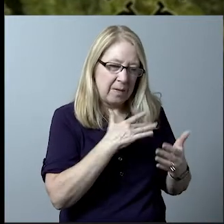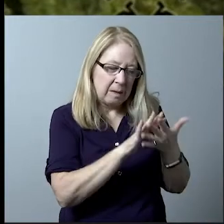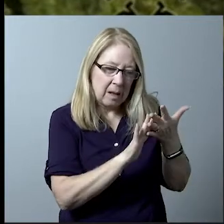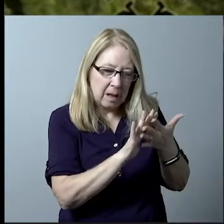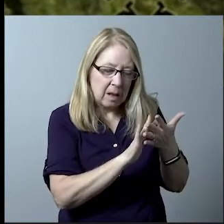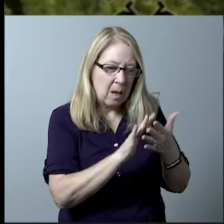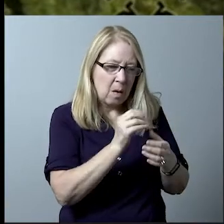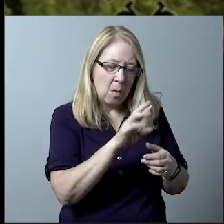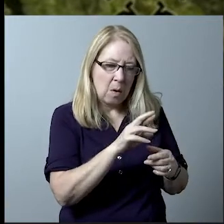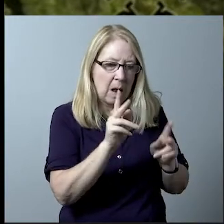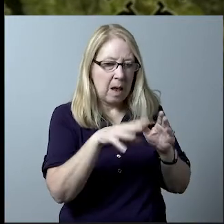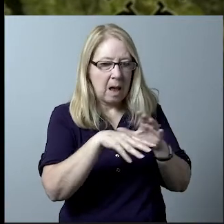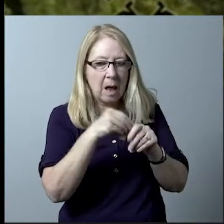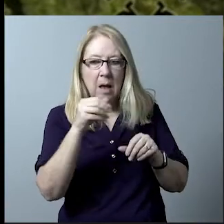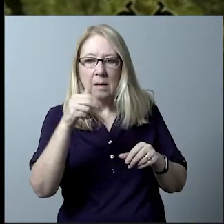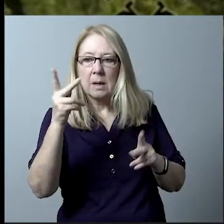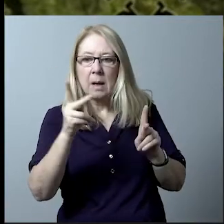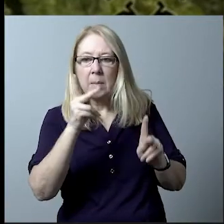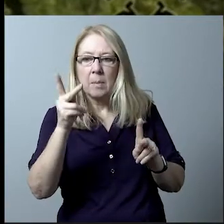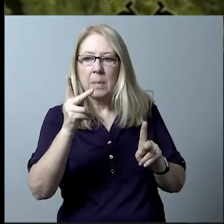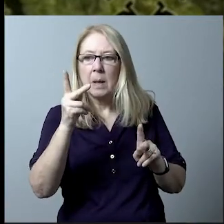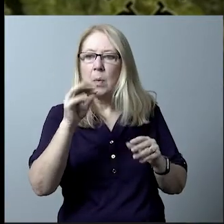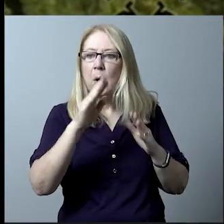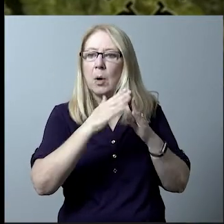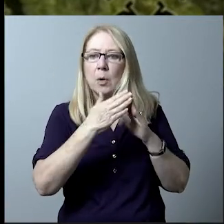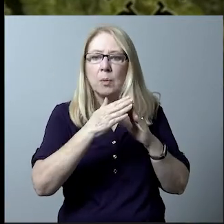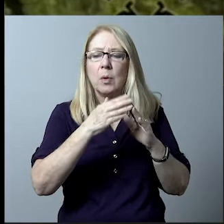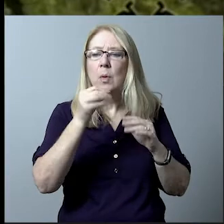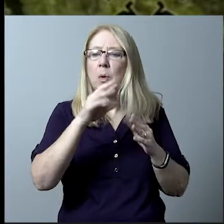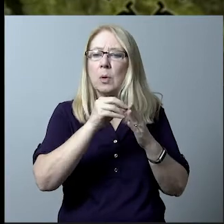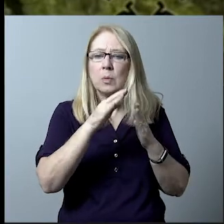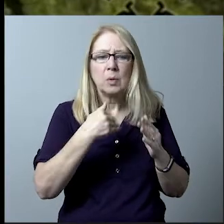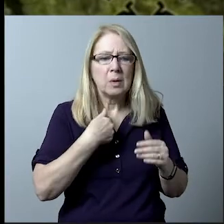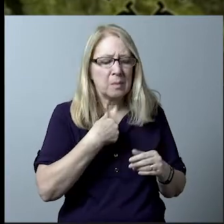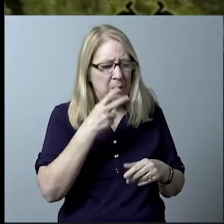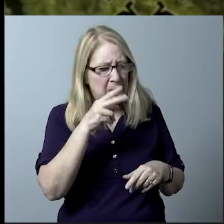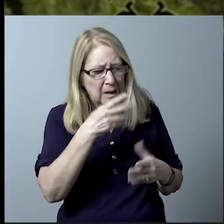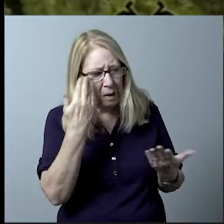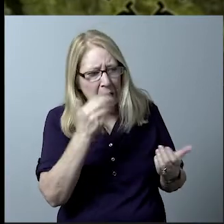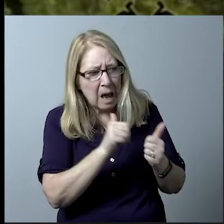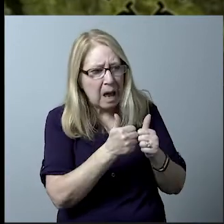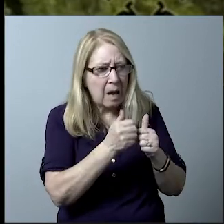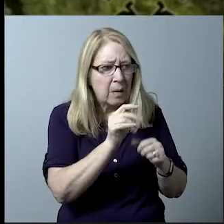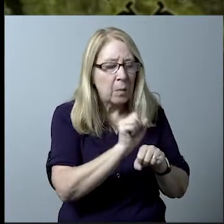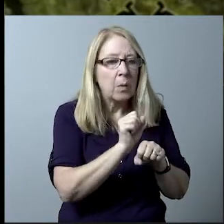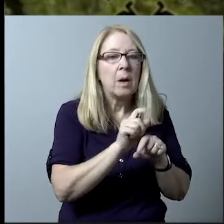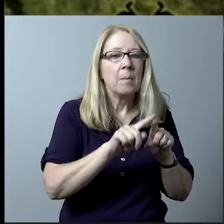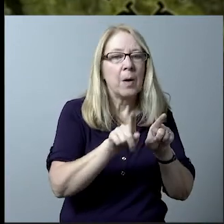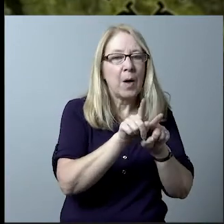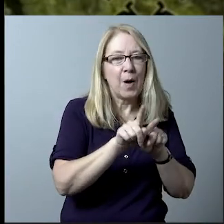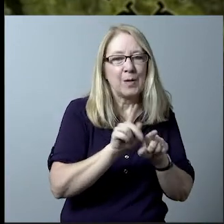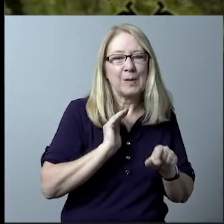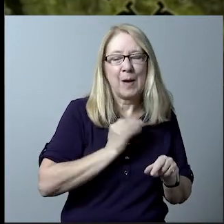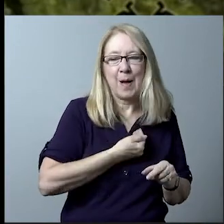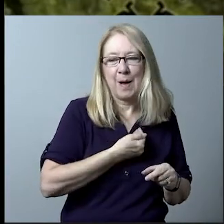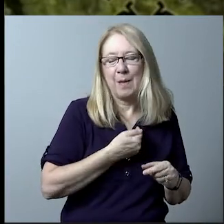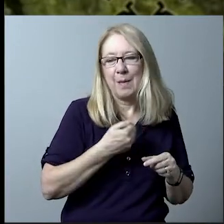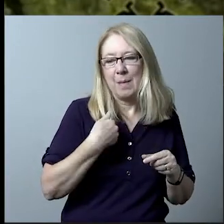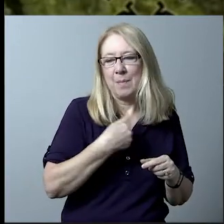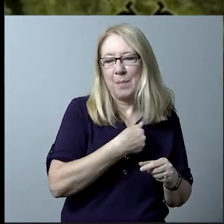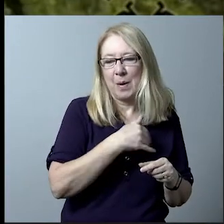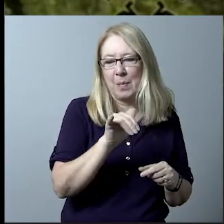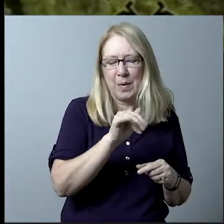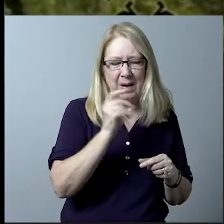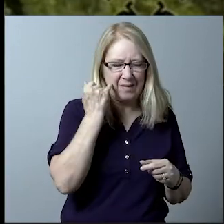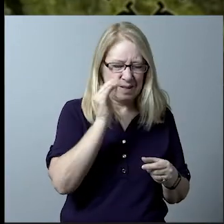process that is confusing to not only outside community and student members, but also just SGA members